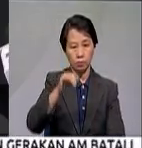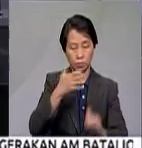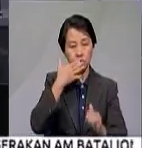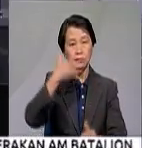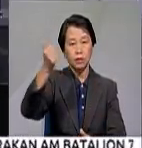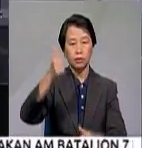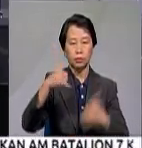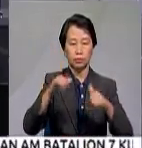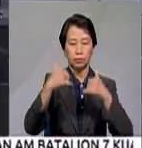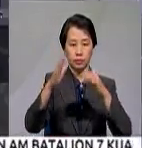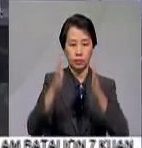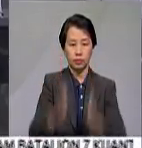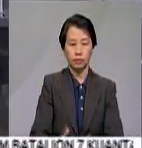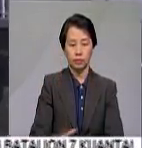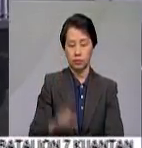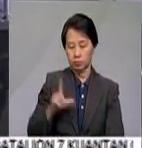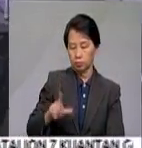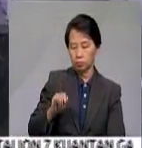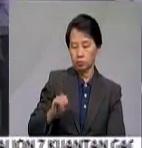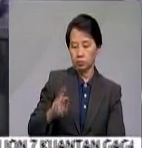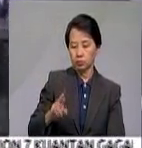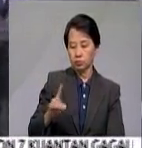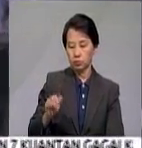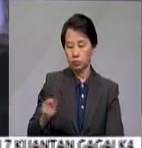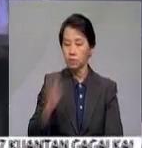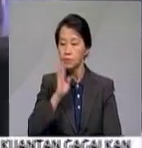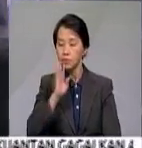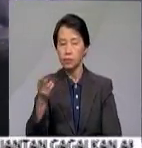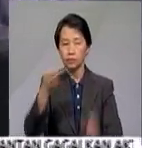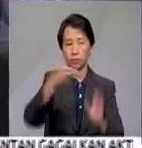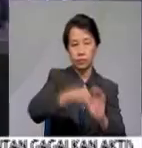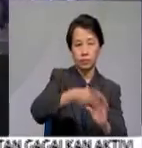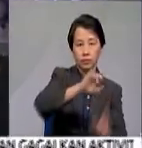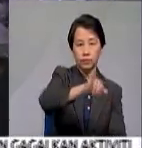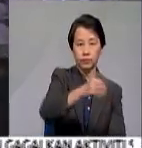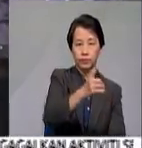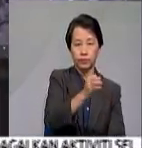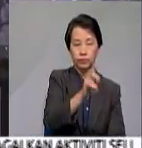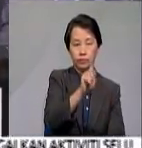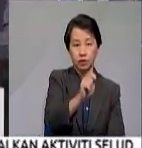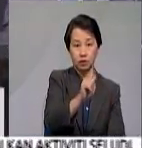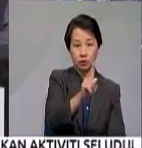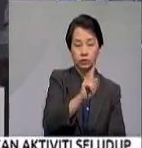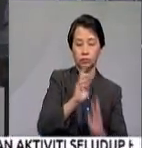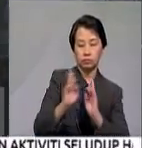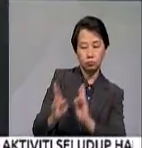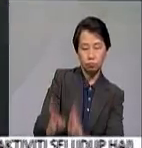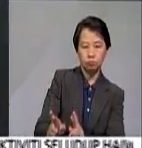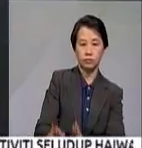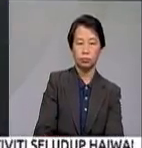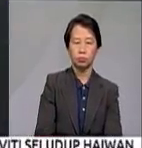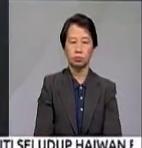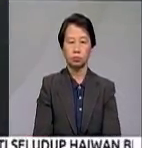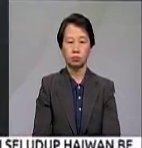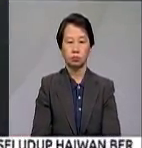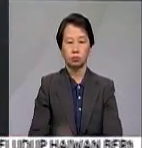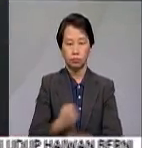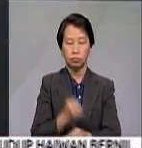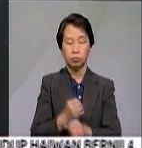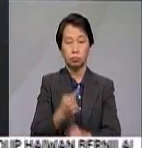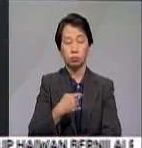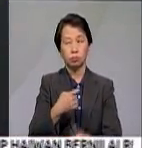player. Liridon pula menyifatkan penyertaannya ke JDT sebagai suatu penghormatan. What makes me join